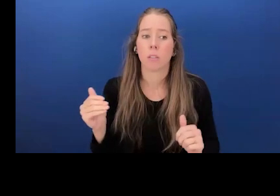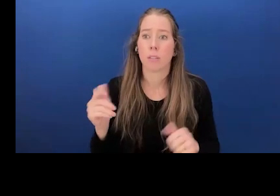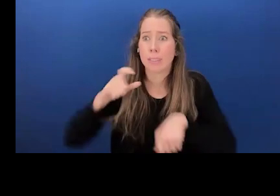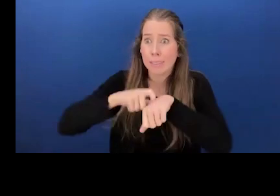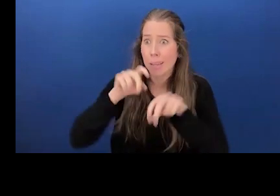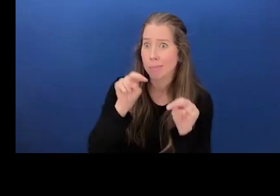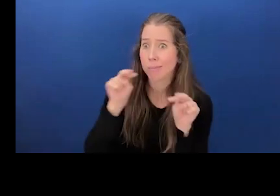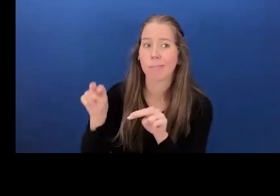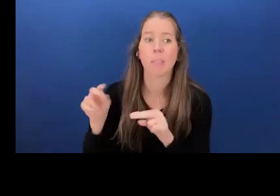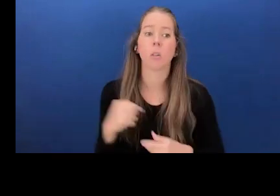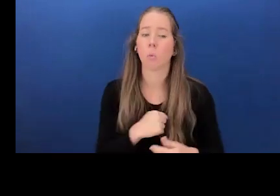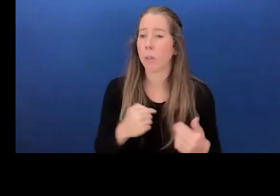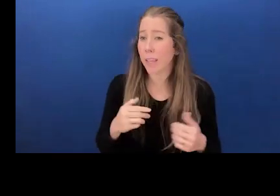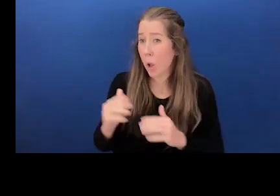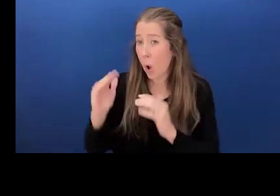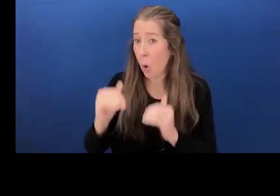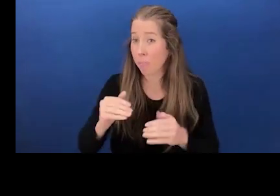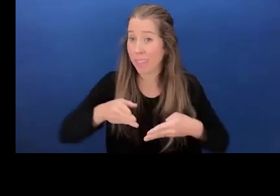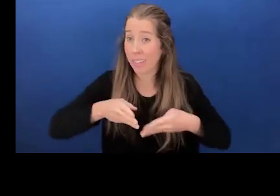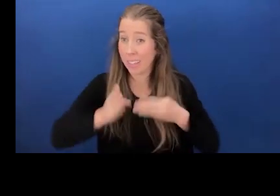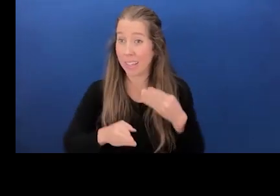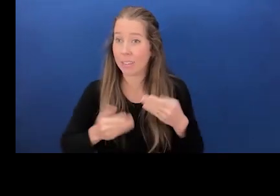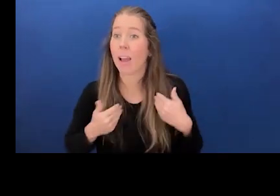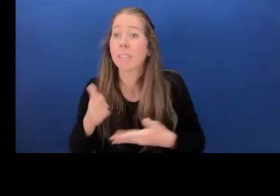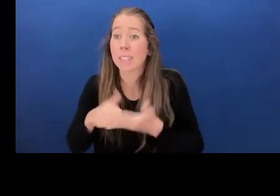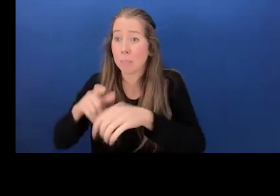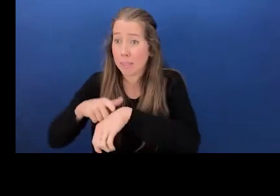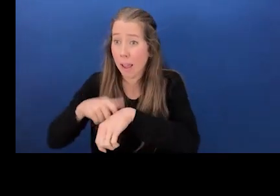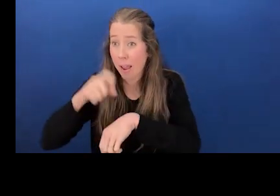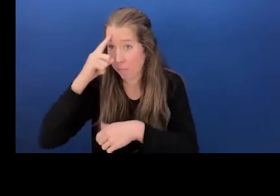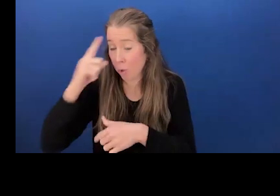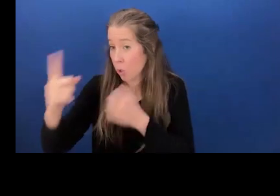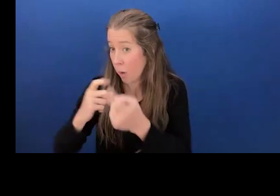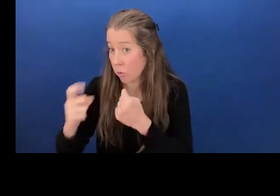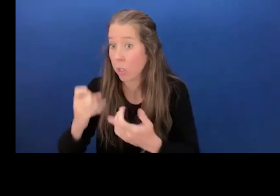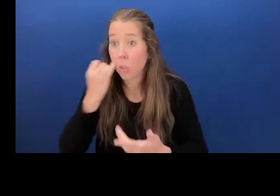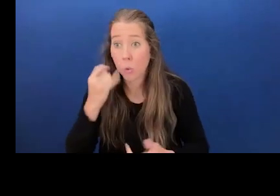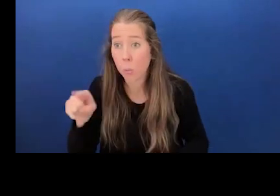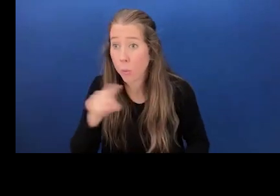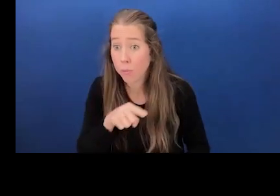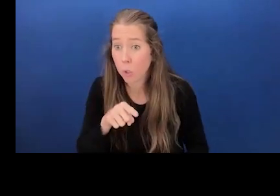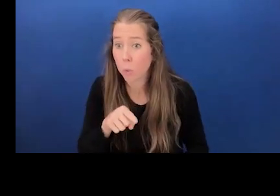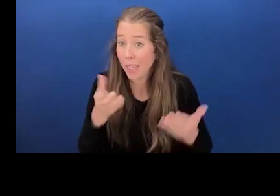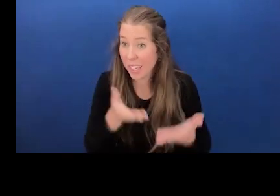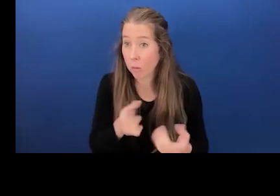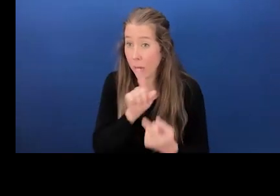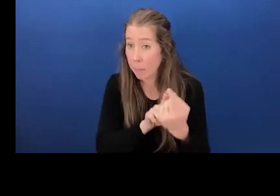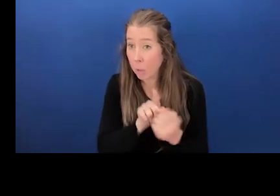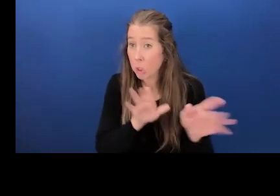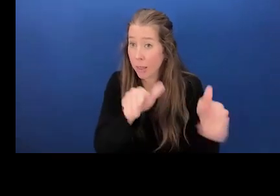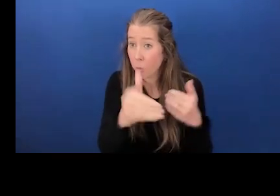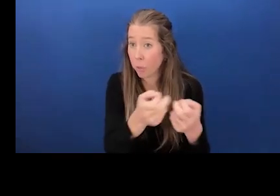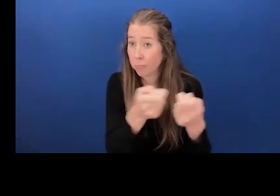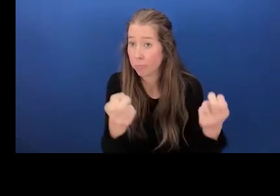hoping to have a few minutes at the end for questions. So for those of you who are in the room,